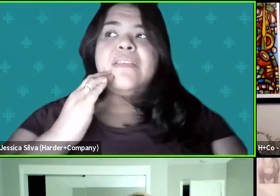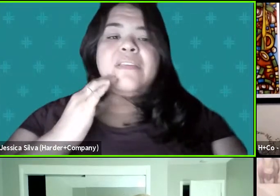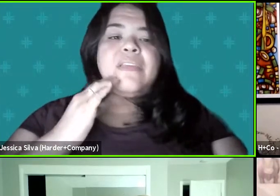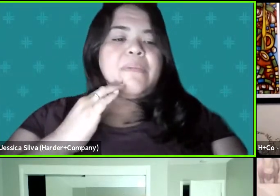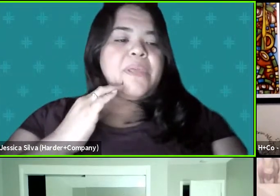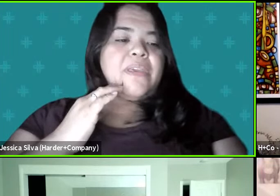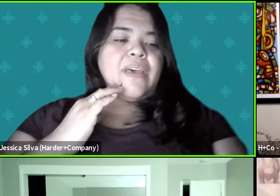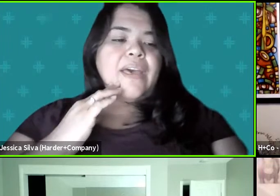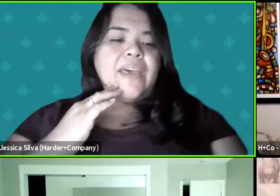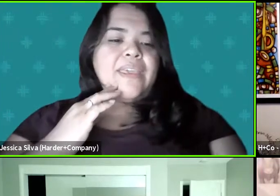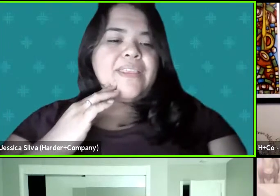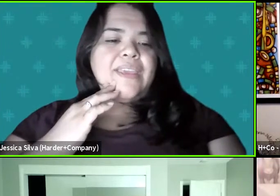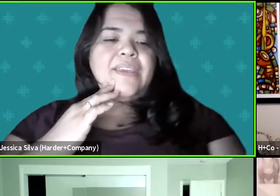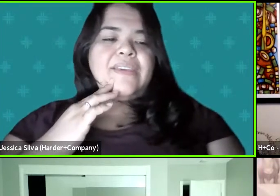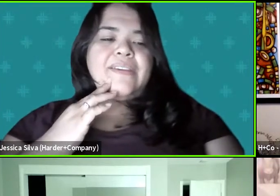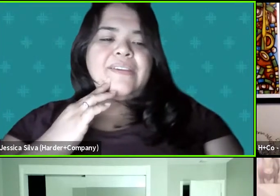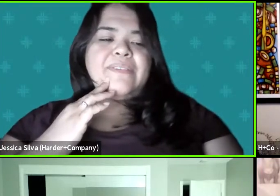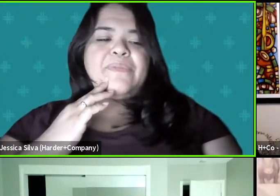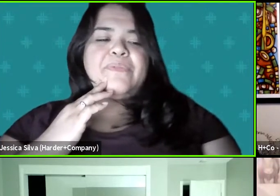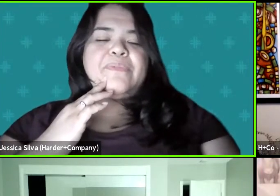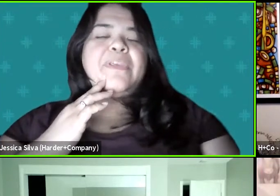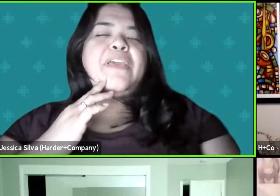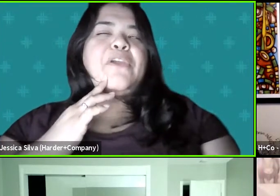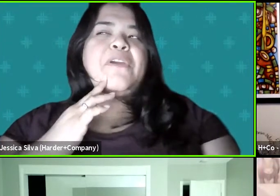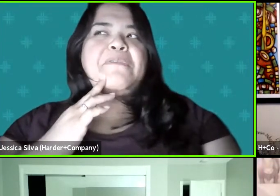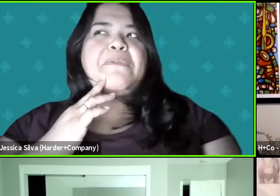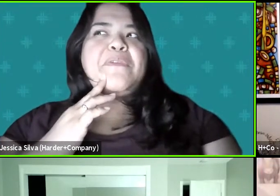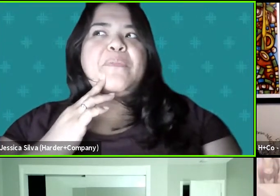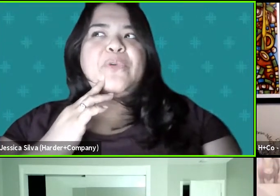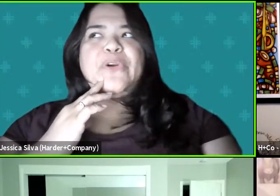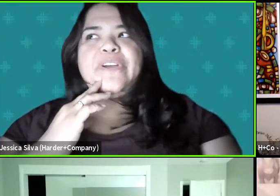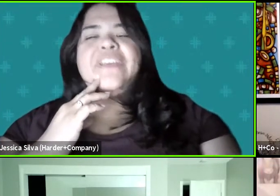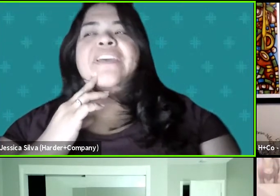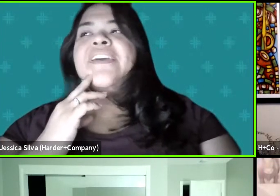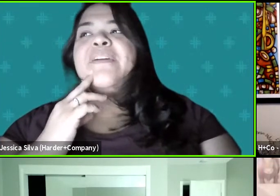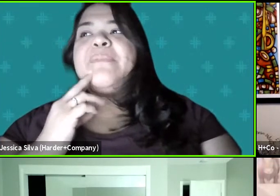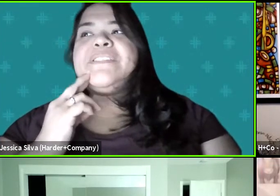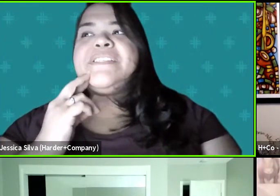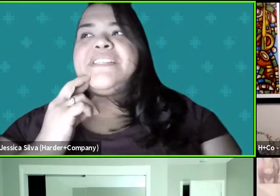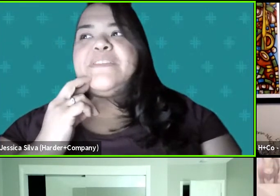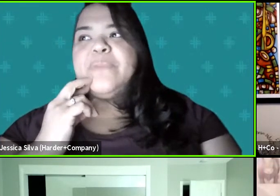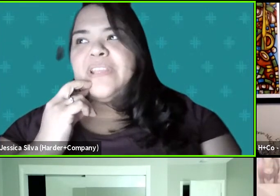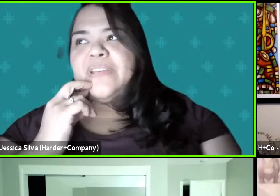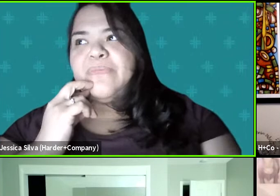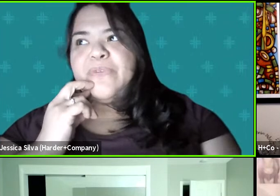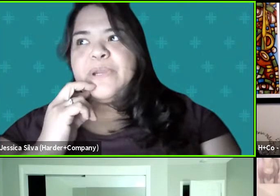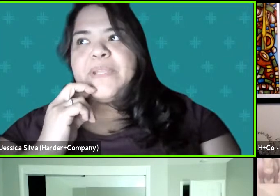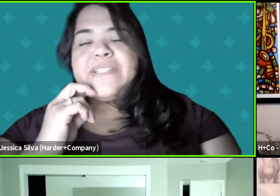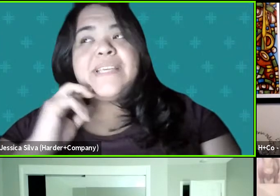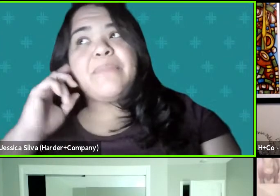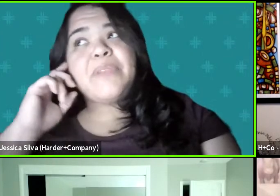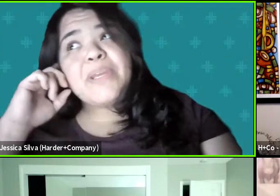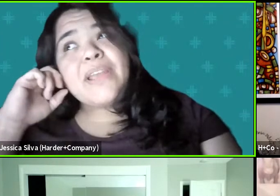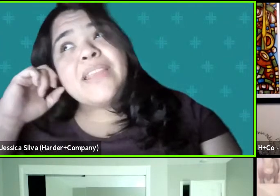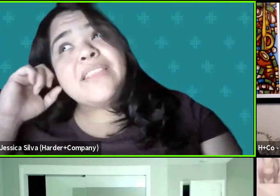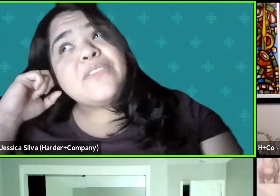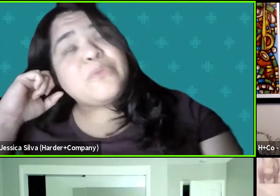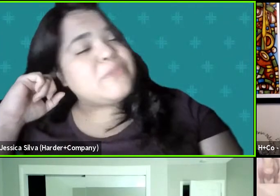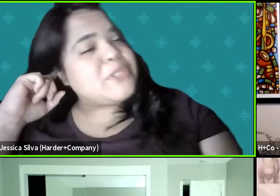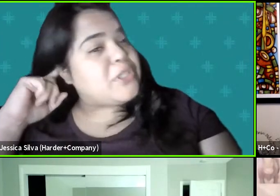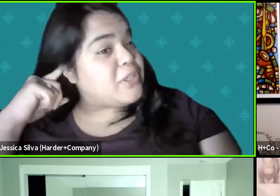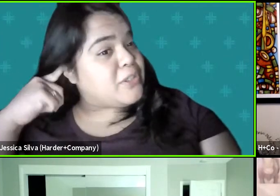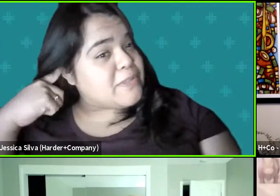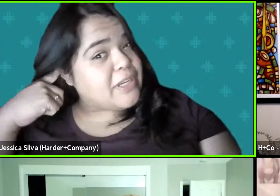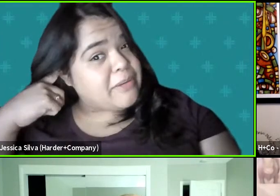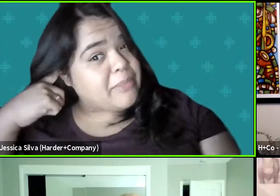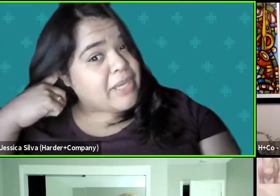And then Gabby, I think, and correct me if I'm wrong, But since I did put that 40-minute time limit, I think